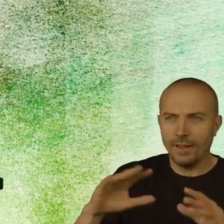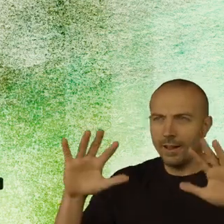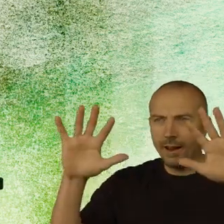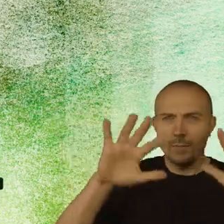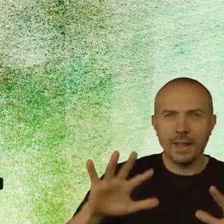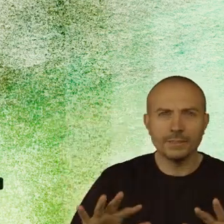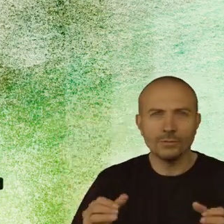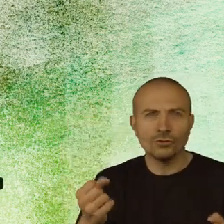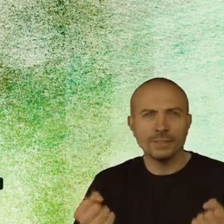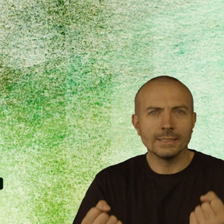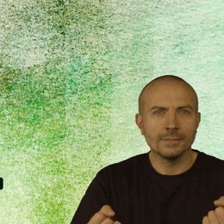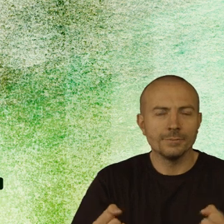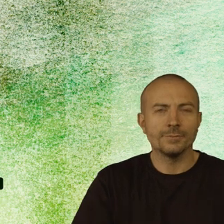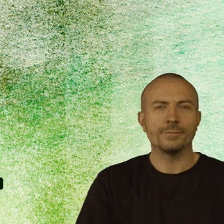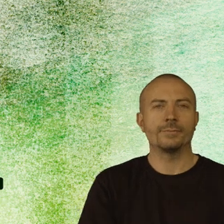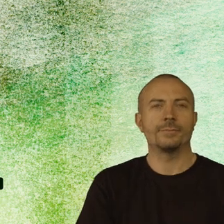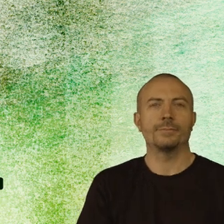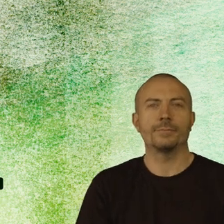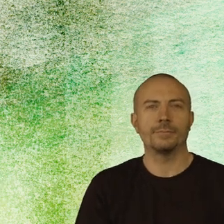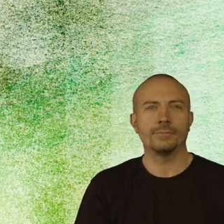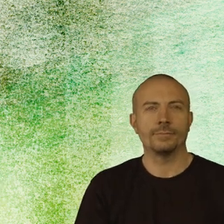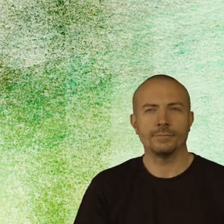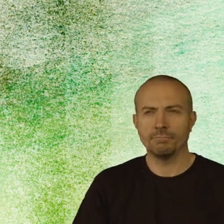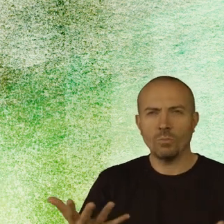Disability Inclusive Climate Justice.